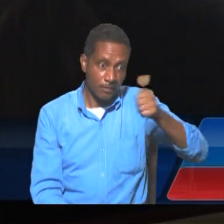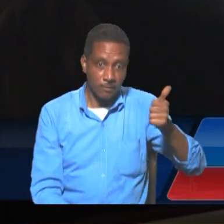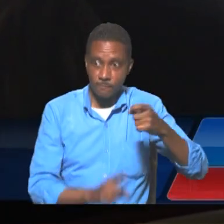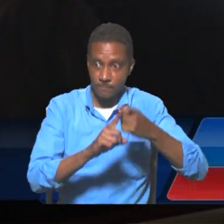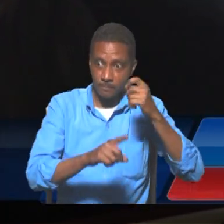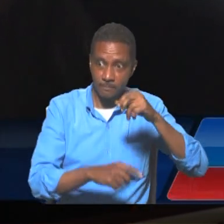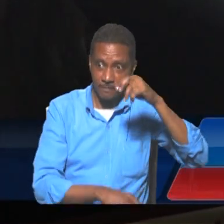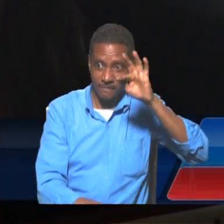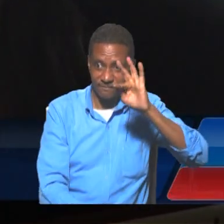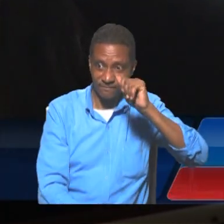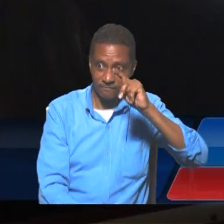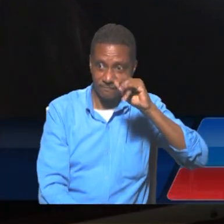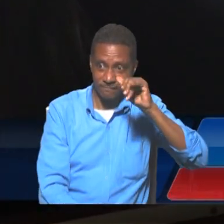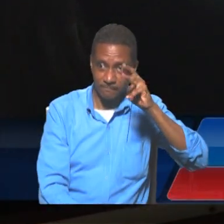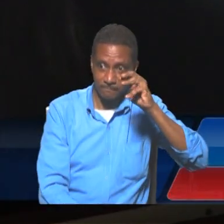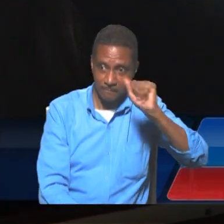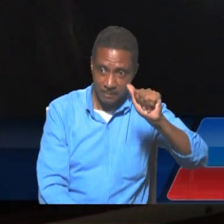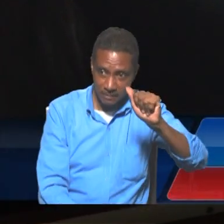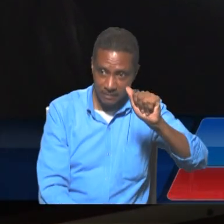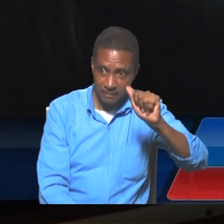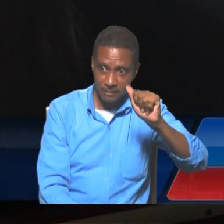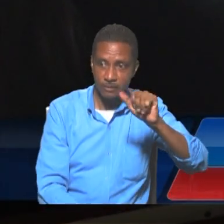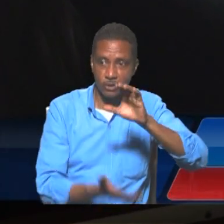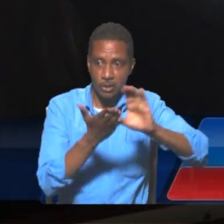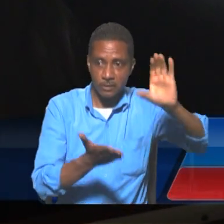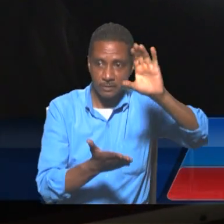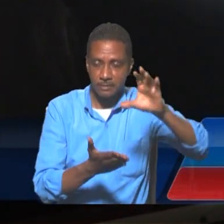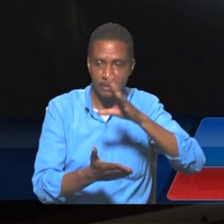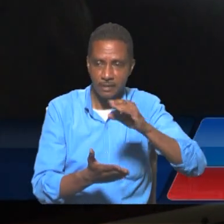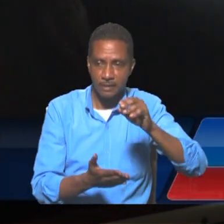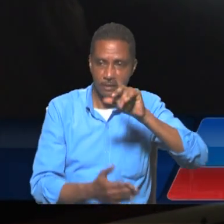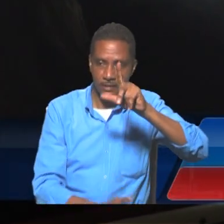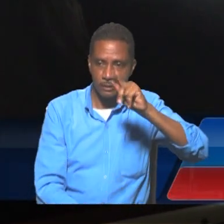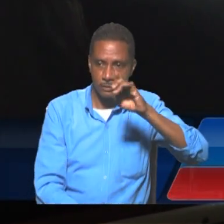of Lakshmi Girls Hindu College are team substitutes. Jason John, TTT News.